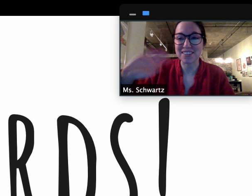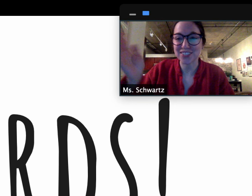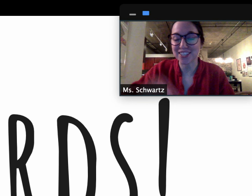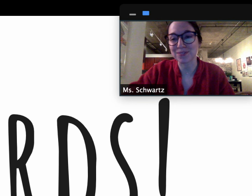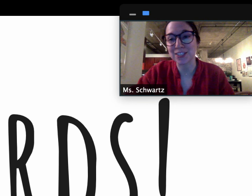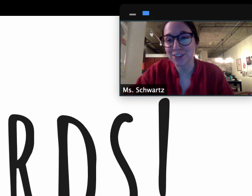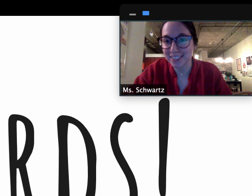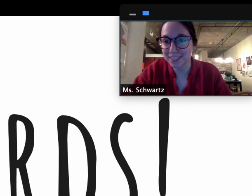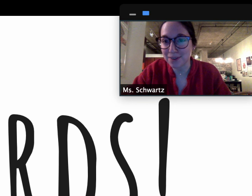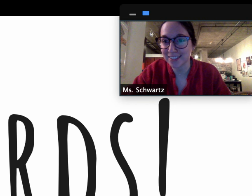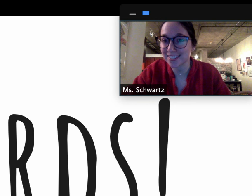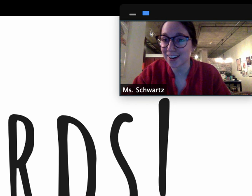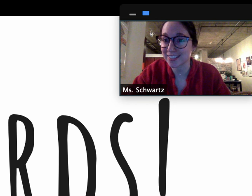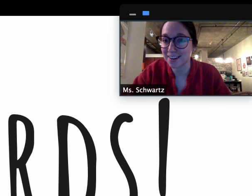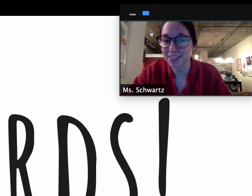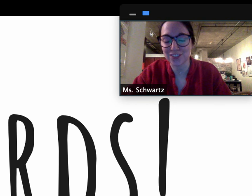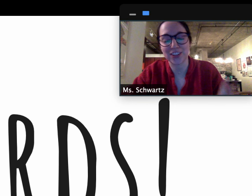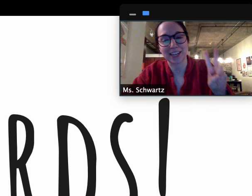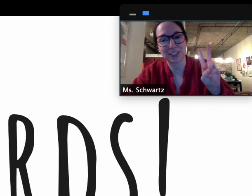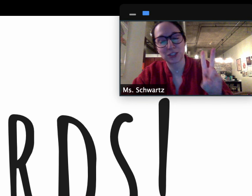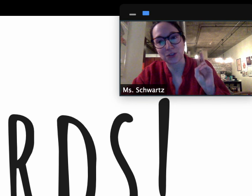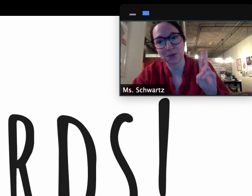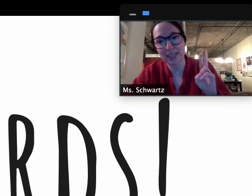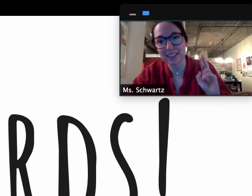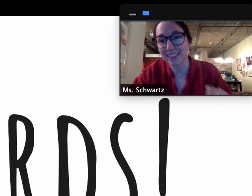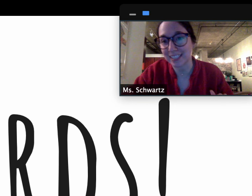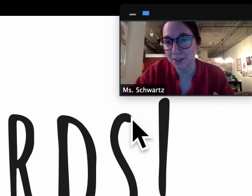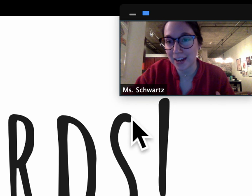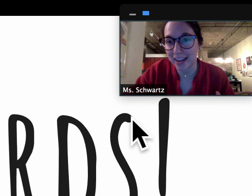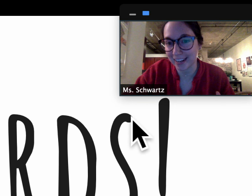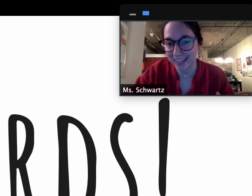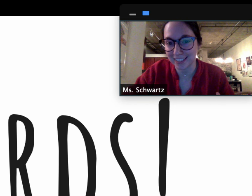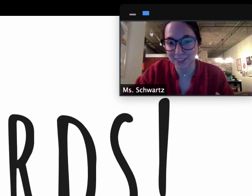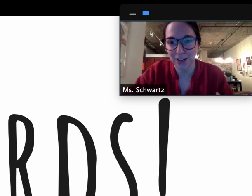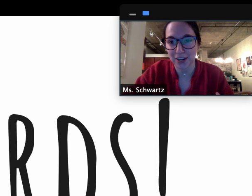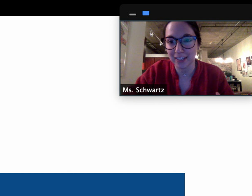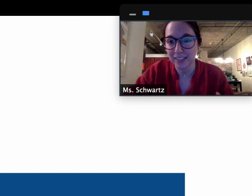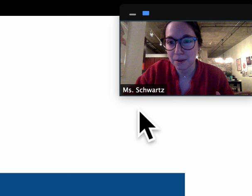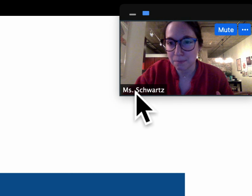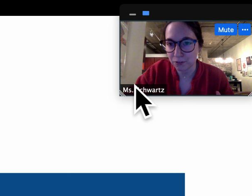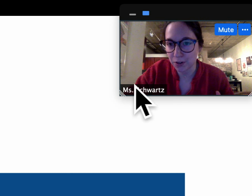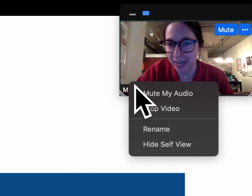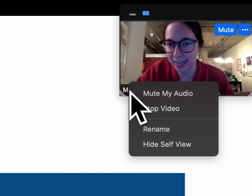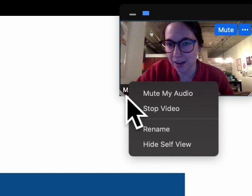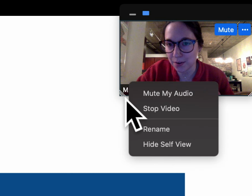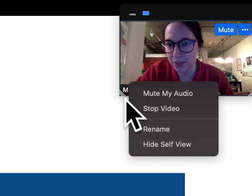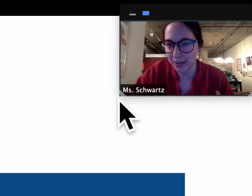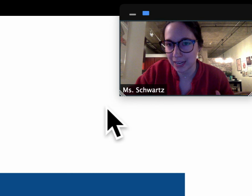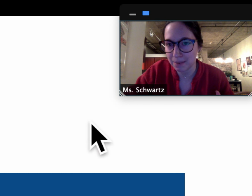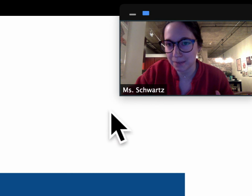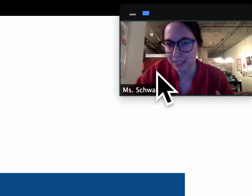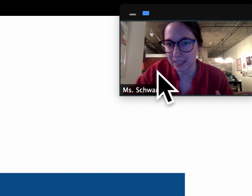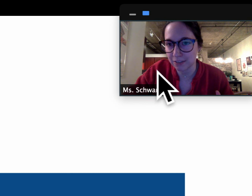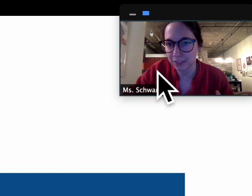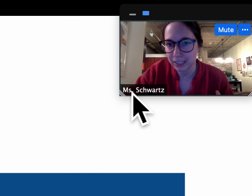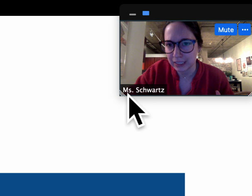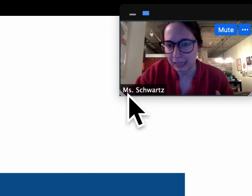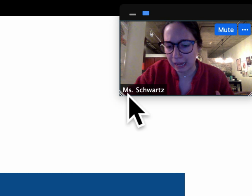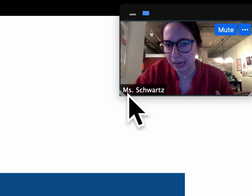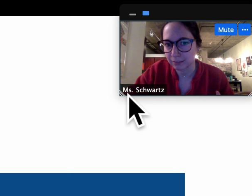Hey there, KIPPsters. Ms. Schwartz here to practice our sight words for the next 2 weeks. Let's go ahead and get started. Before I get going, though, I gotta make